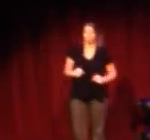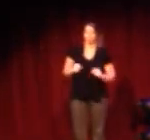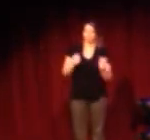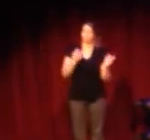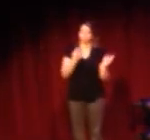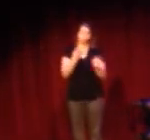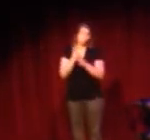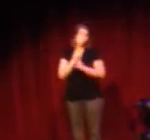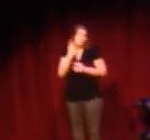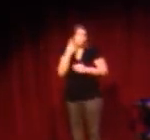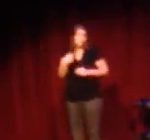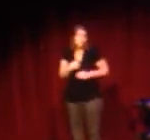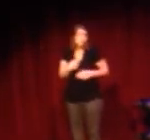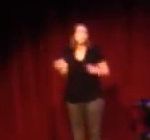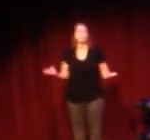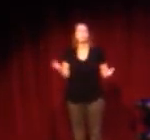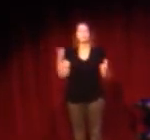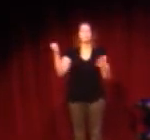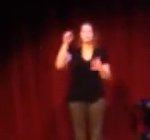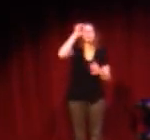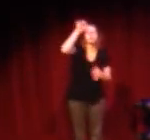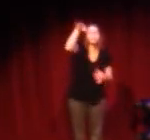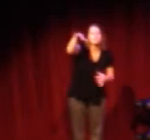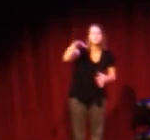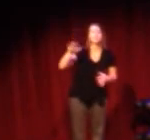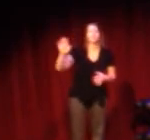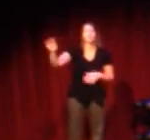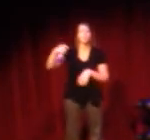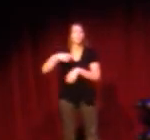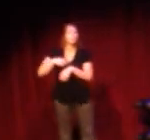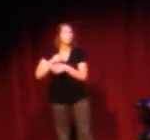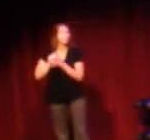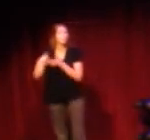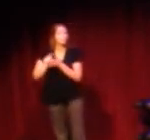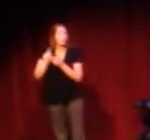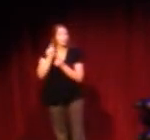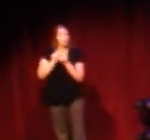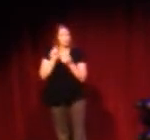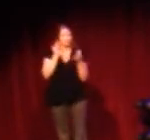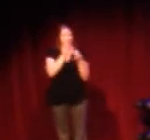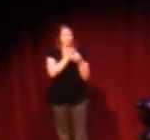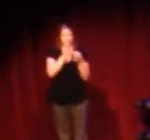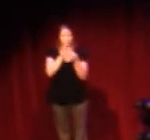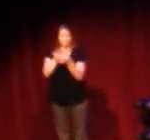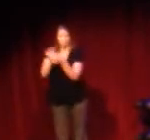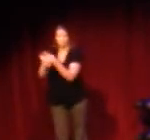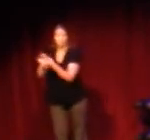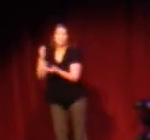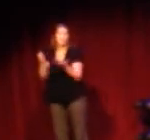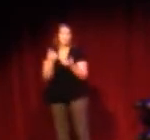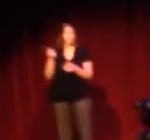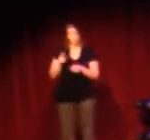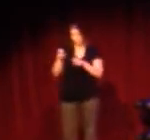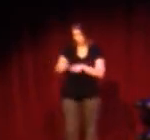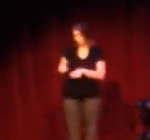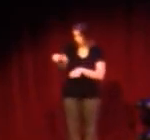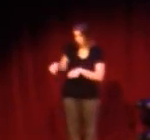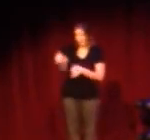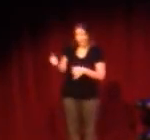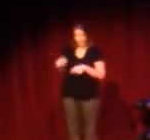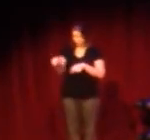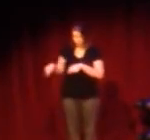just wanted to leave that with you to spend some time in your week making a one-on-one connection with another person, even if it's the person sitting next to you right